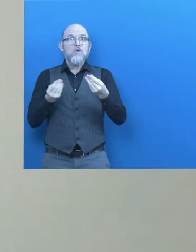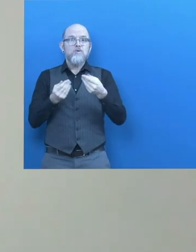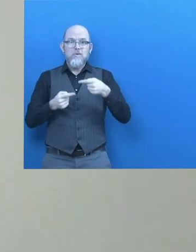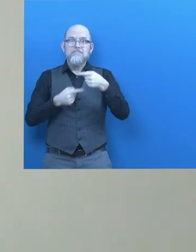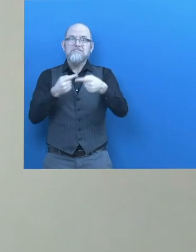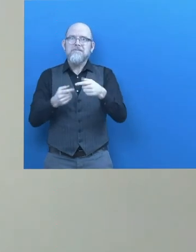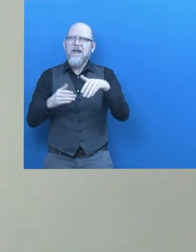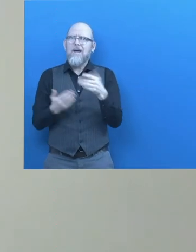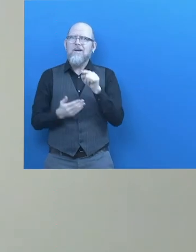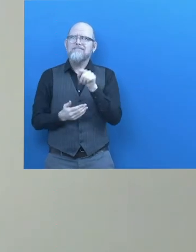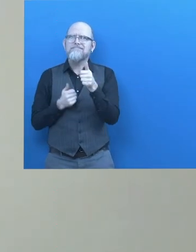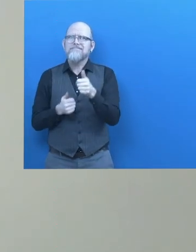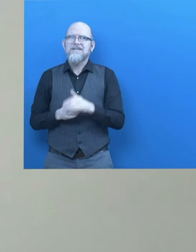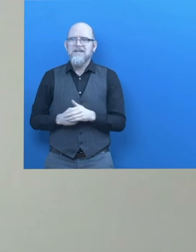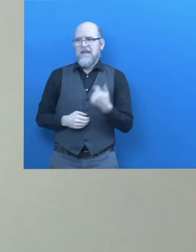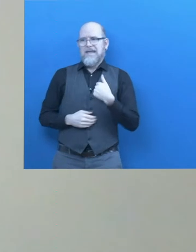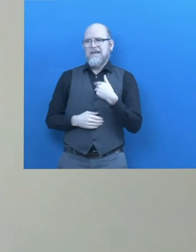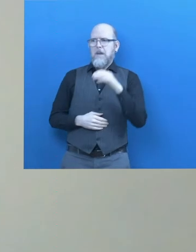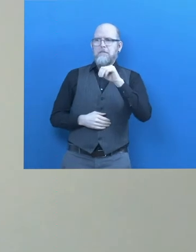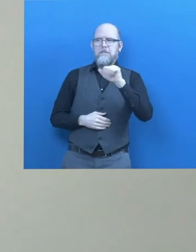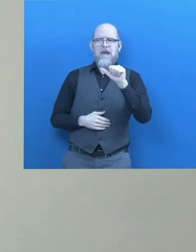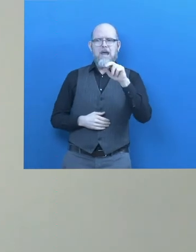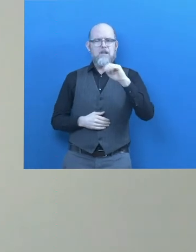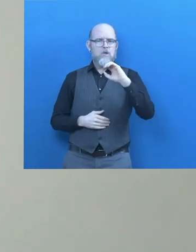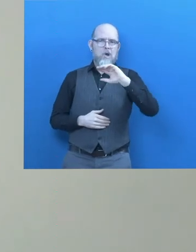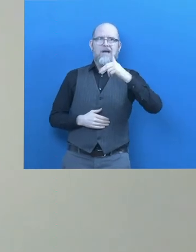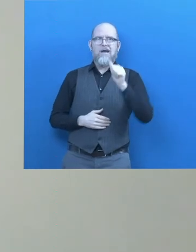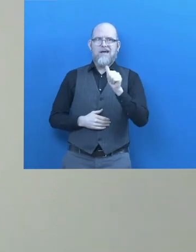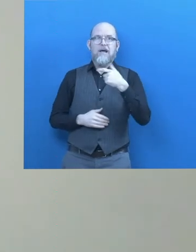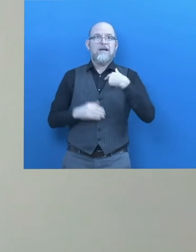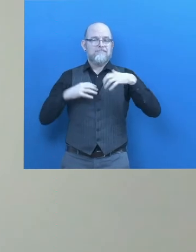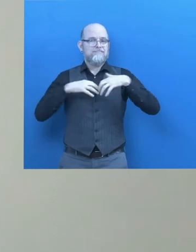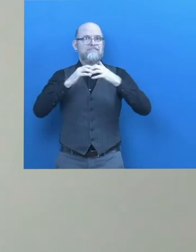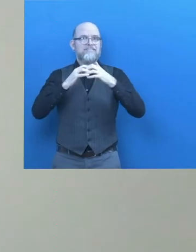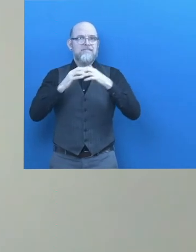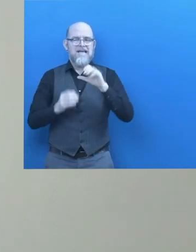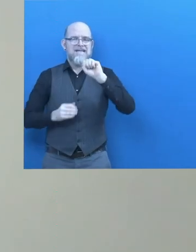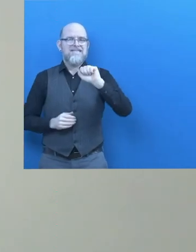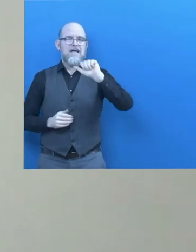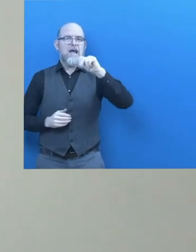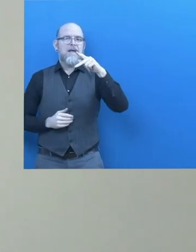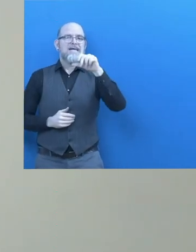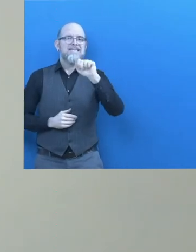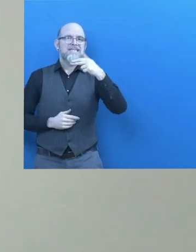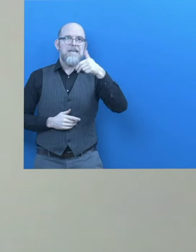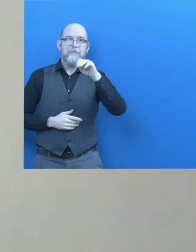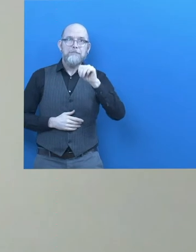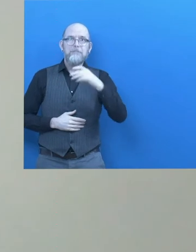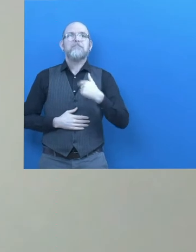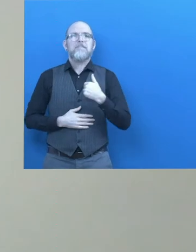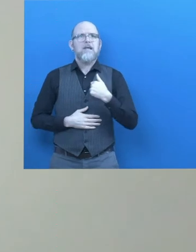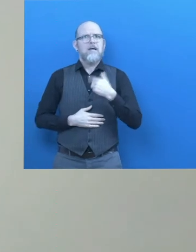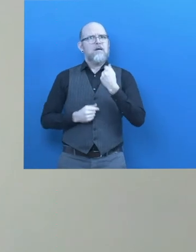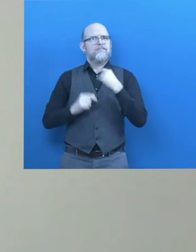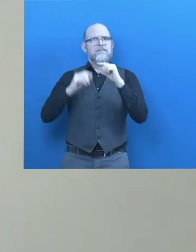I am Deependra Manocha, founder trustee of Saksham. I am involved with Sugame Pustakale